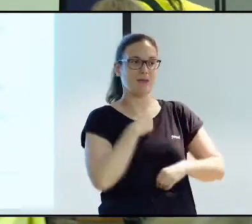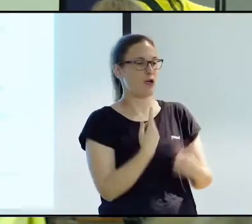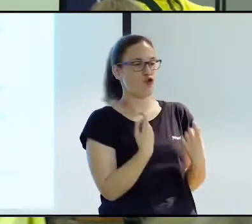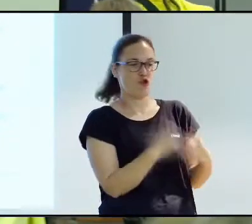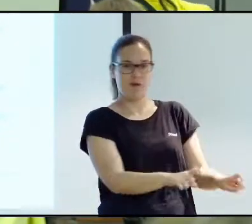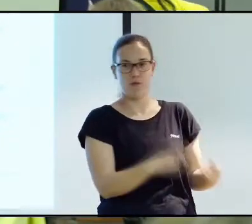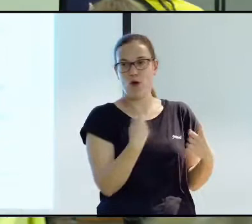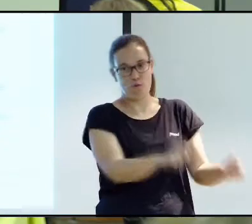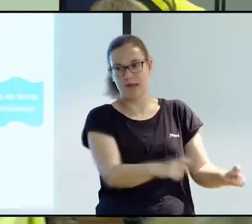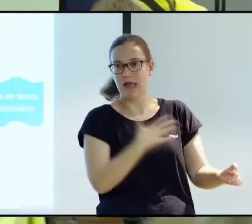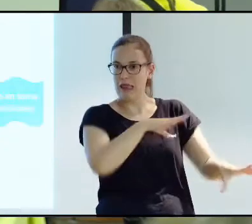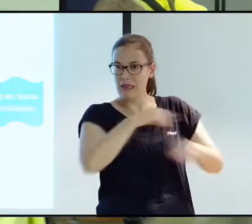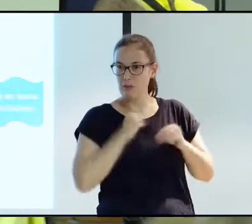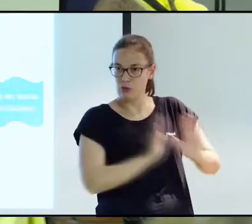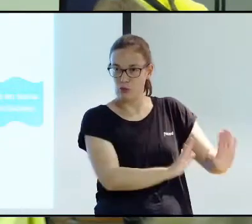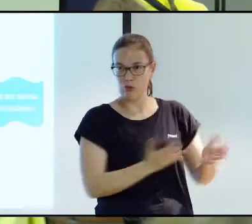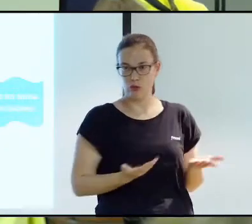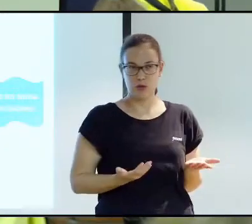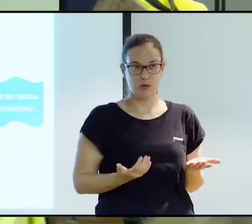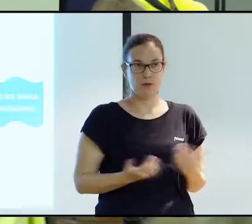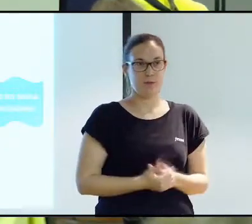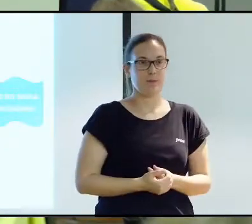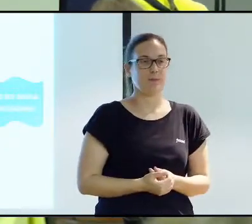very flexible. We can talk about personal